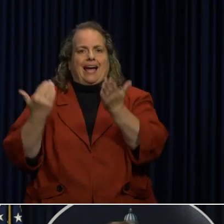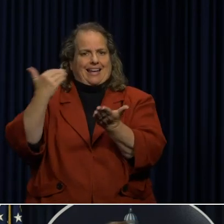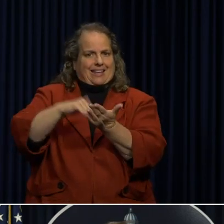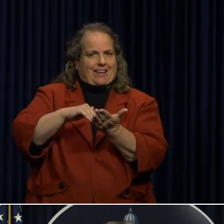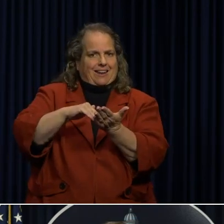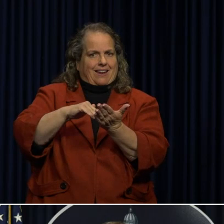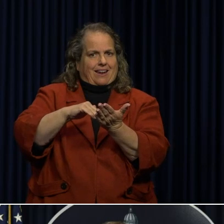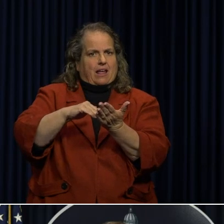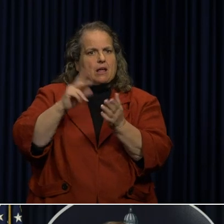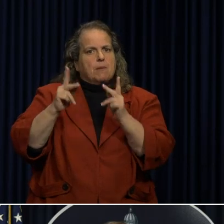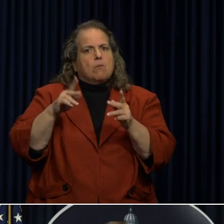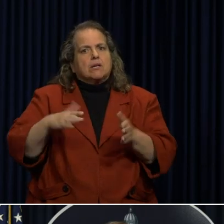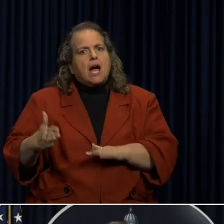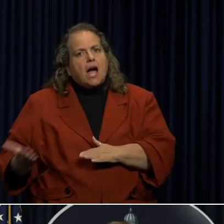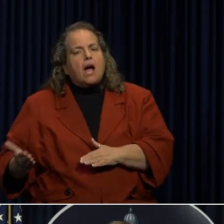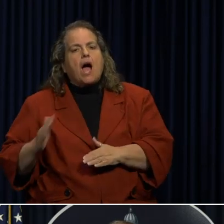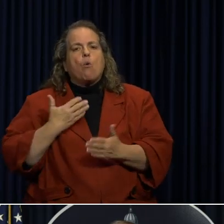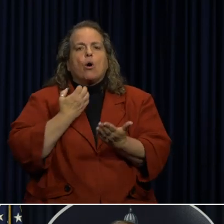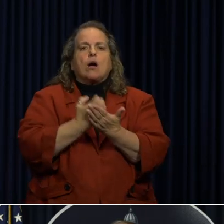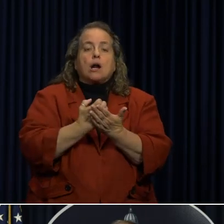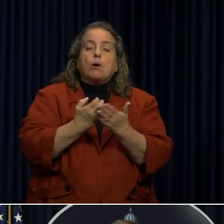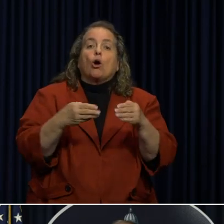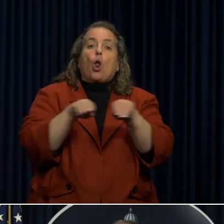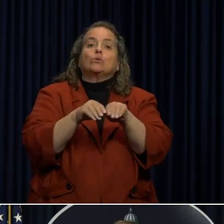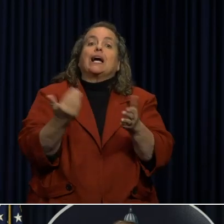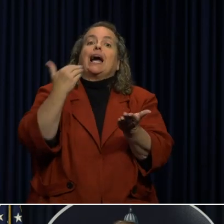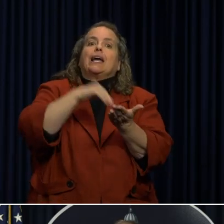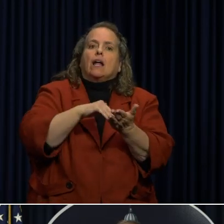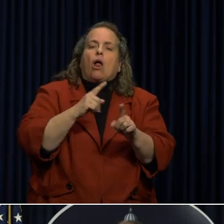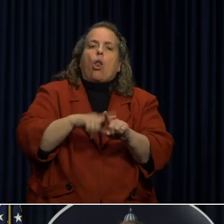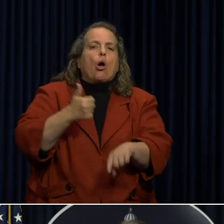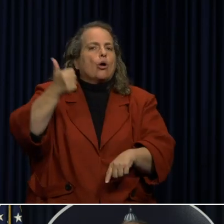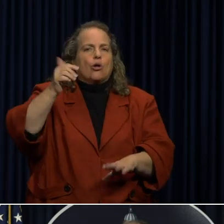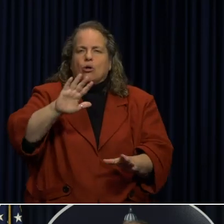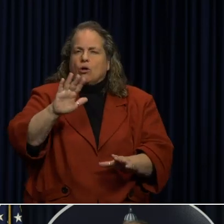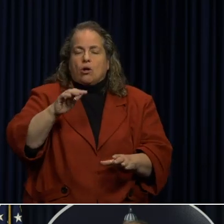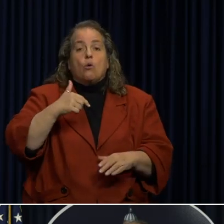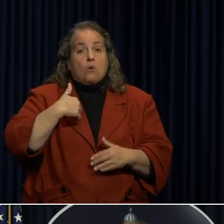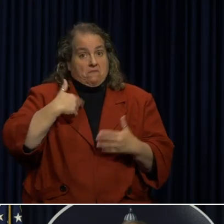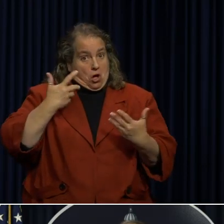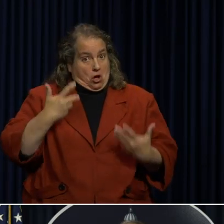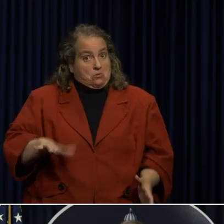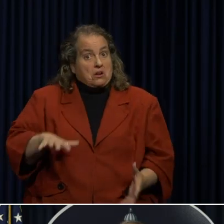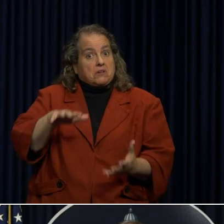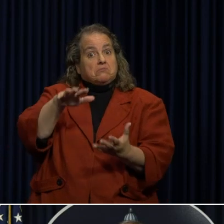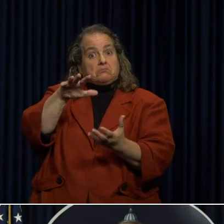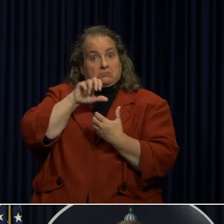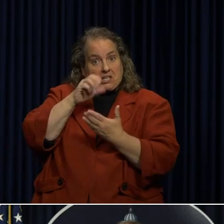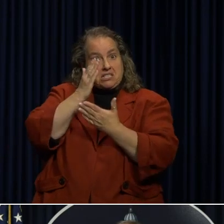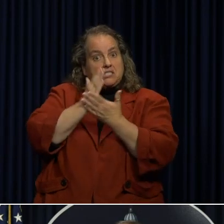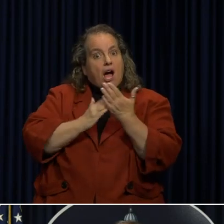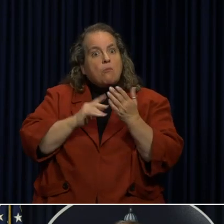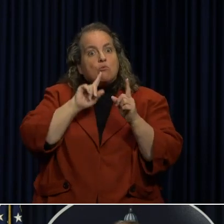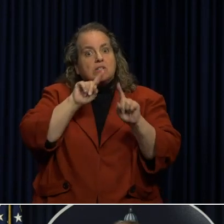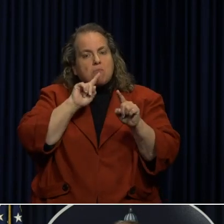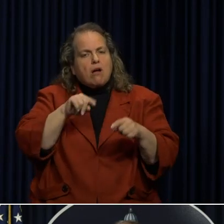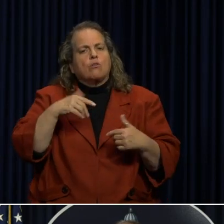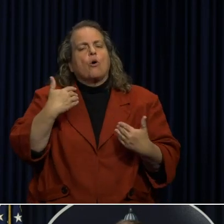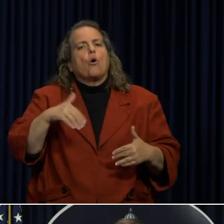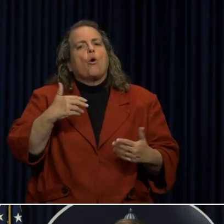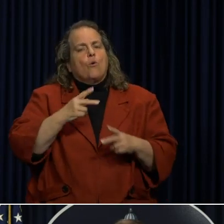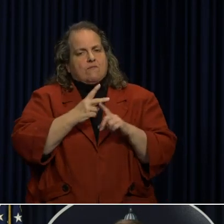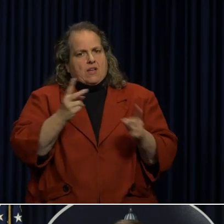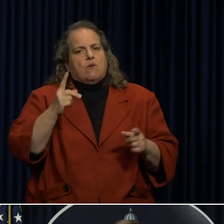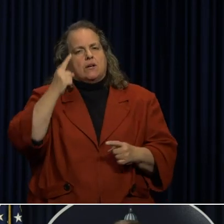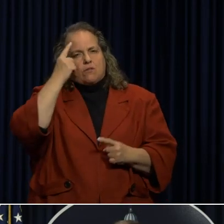closed for longer. We've had really thoughtful responses. We're working through them. Tomorrow, my chief of staff will